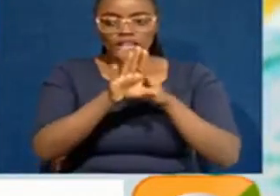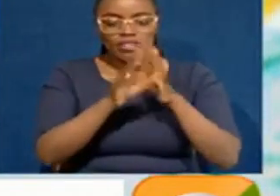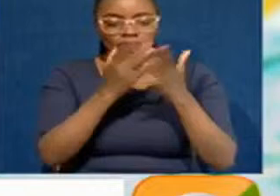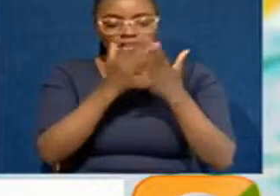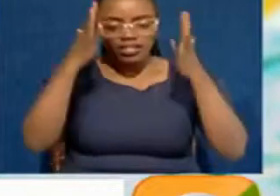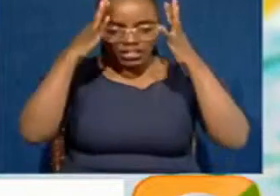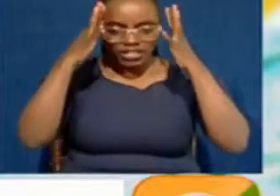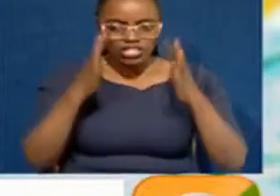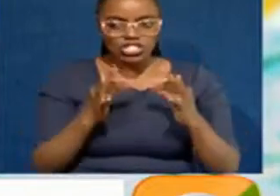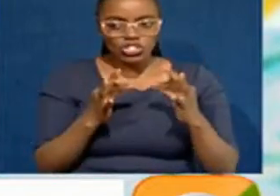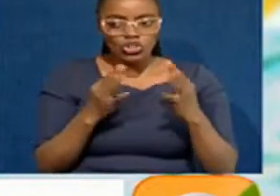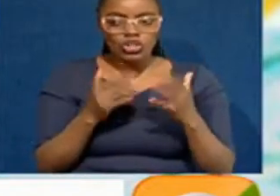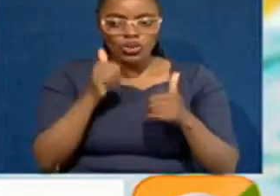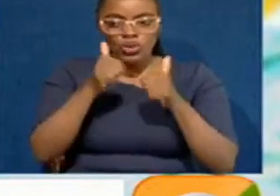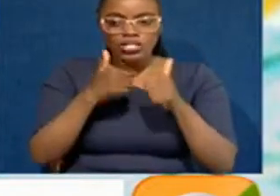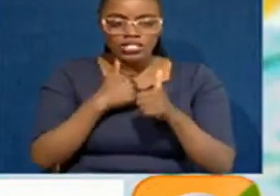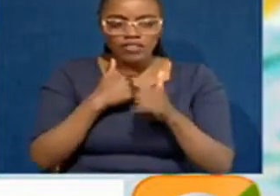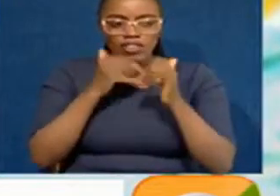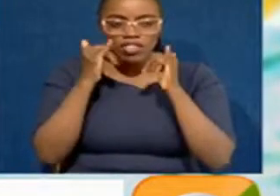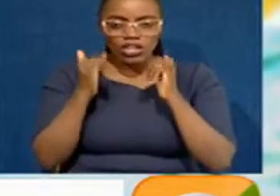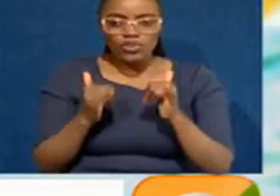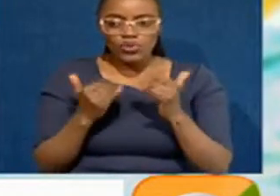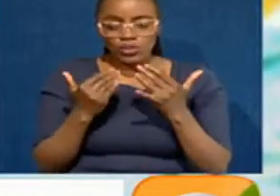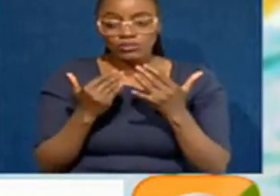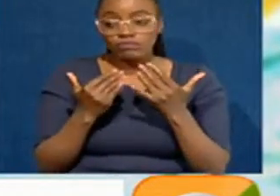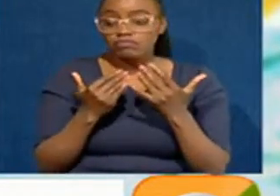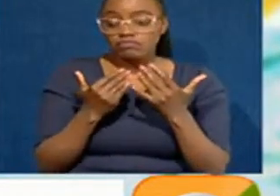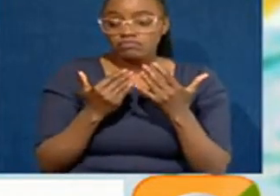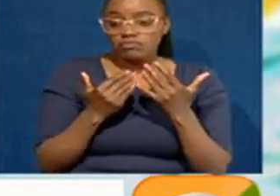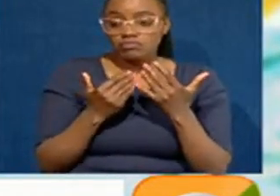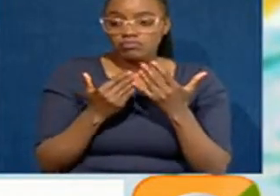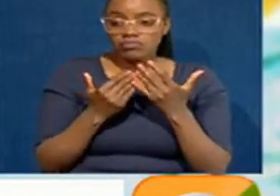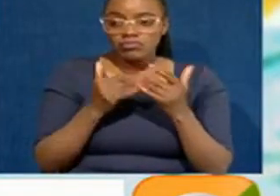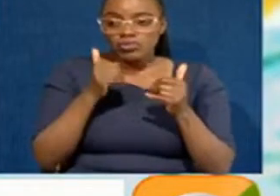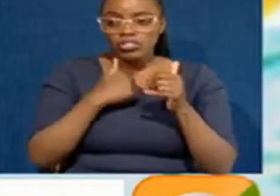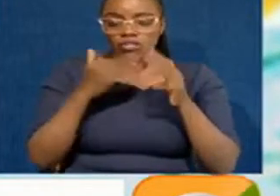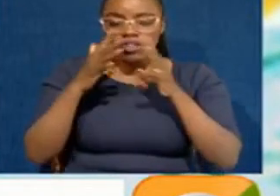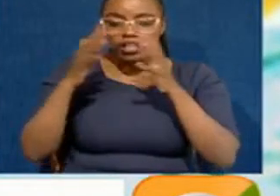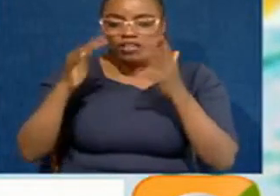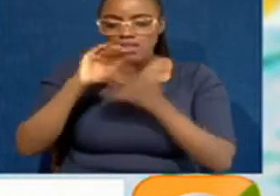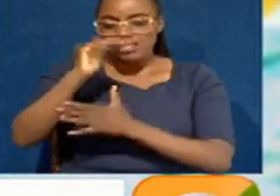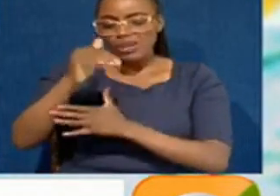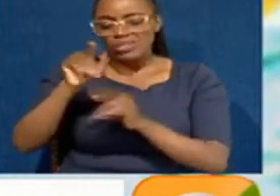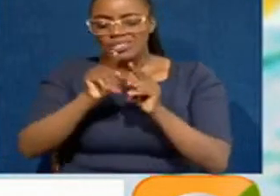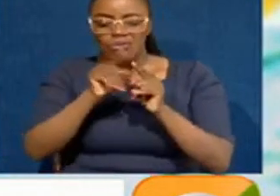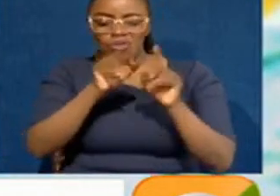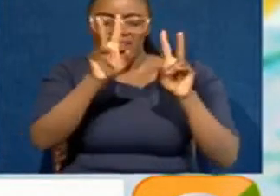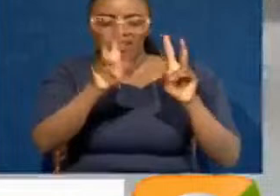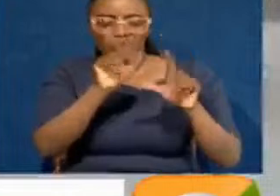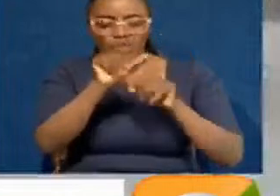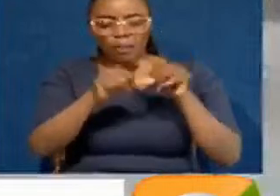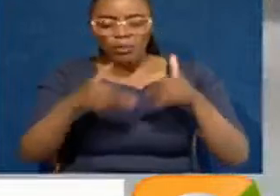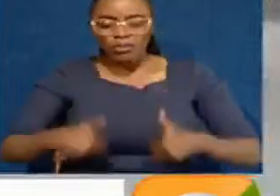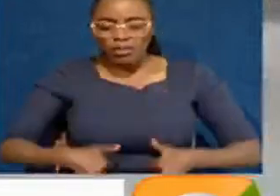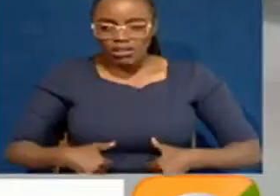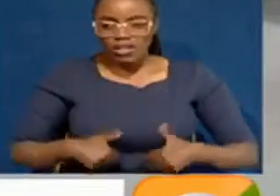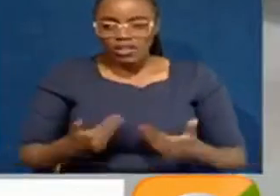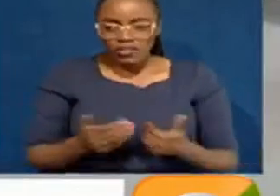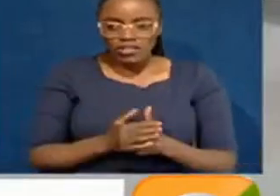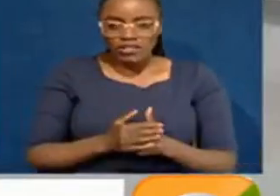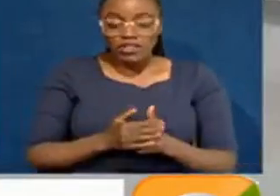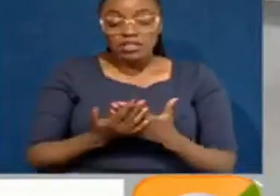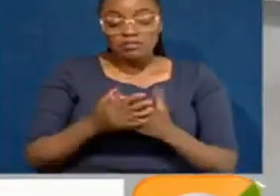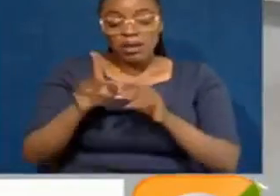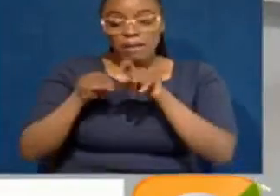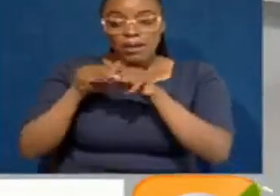decisions based on a near real-time monitoring of major hazards such as droughts and floods. Yeah. Beyond real-time